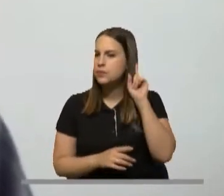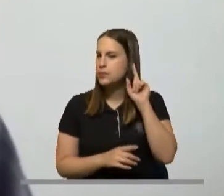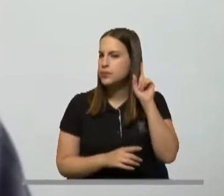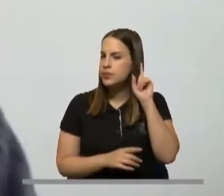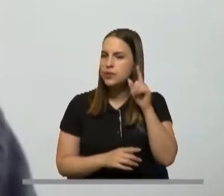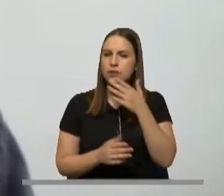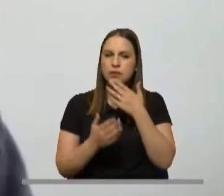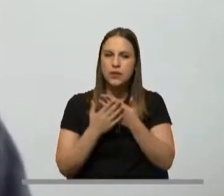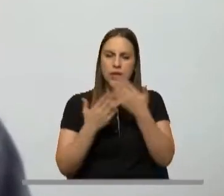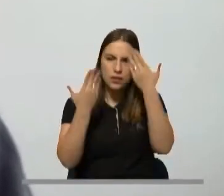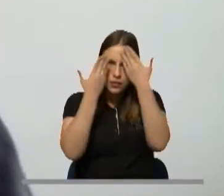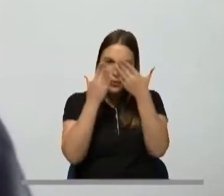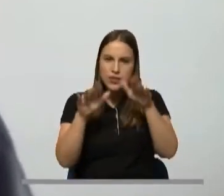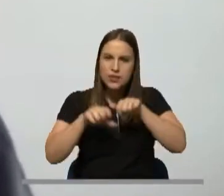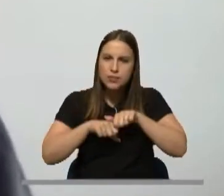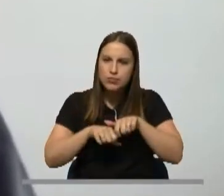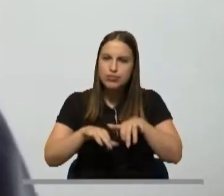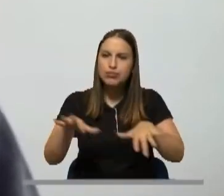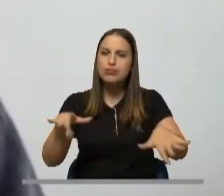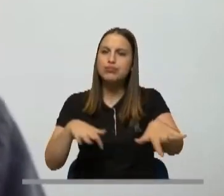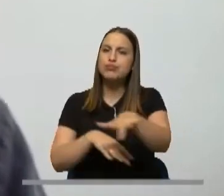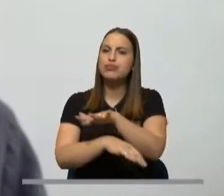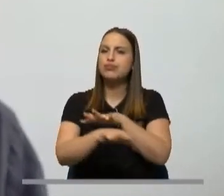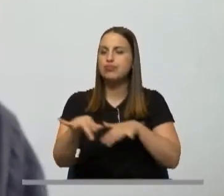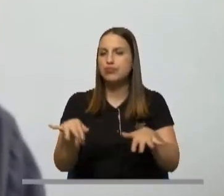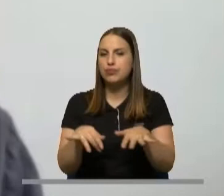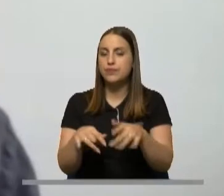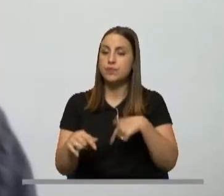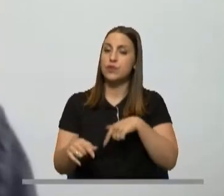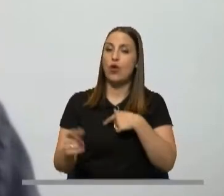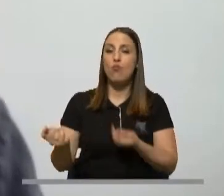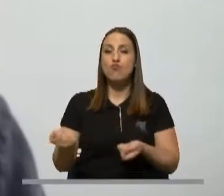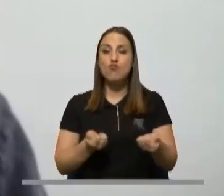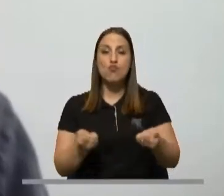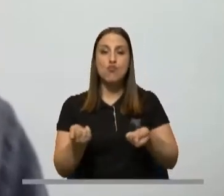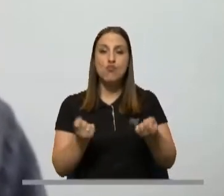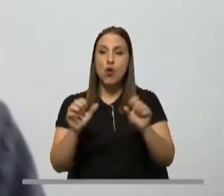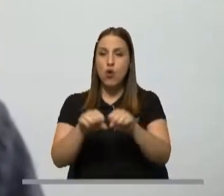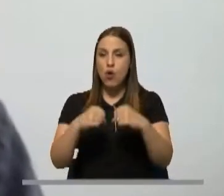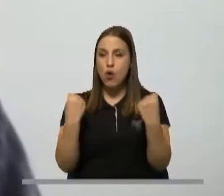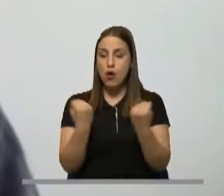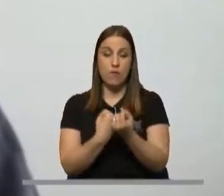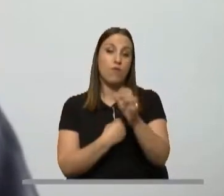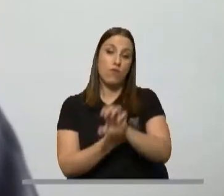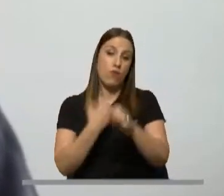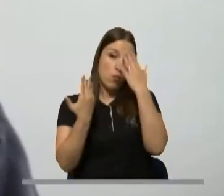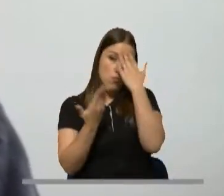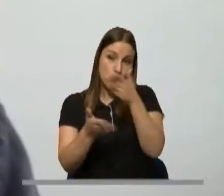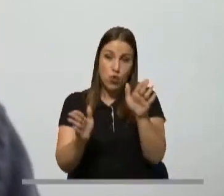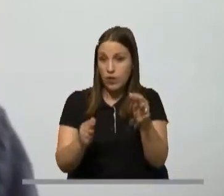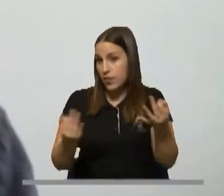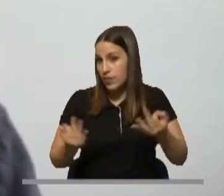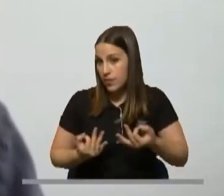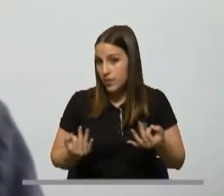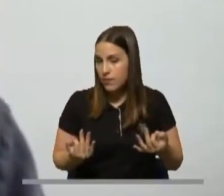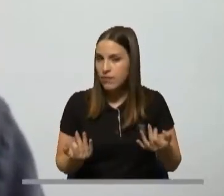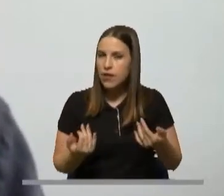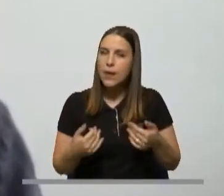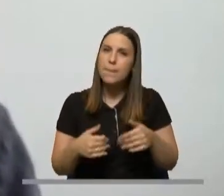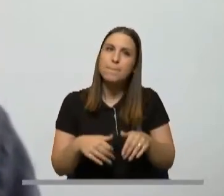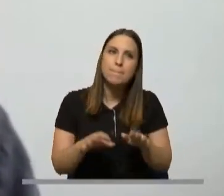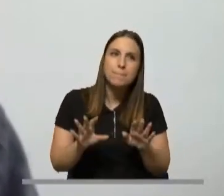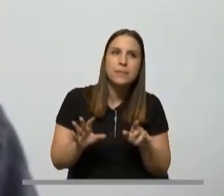foundation of democracy. That we organize society democratically is not